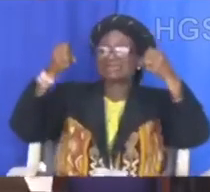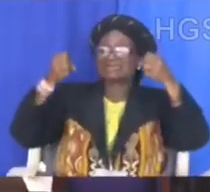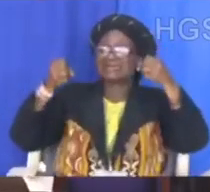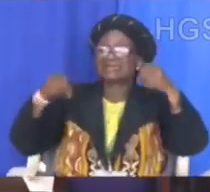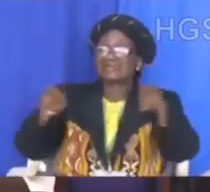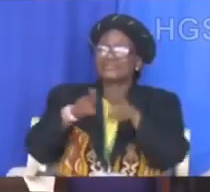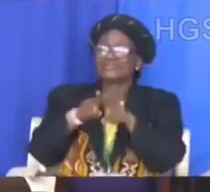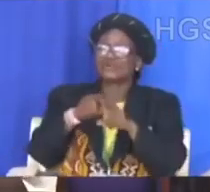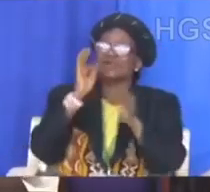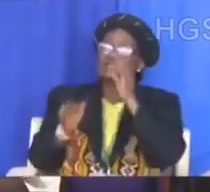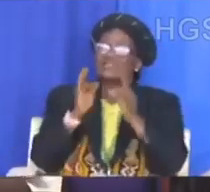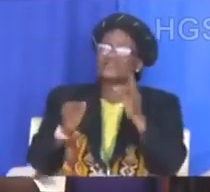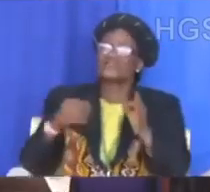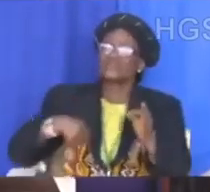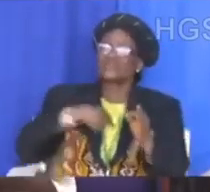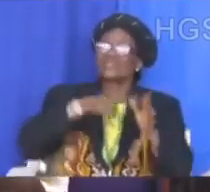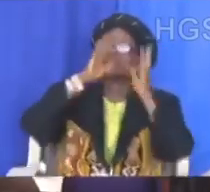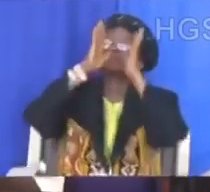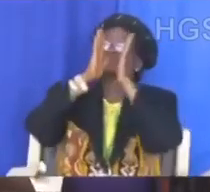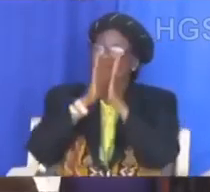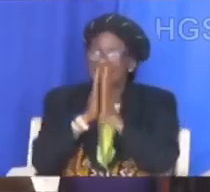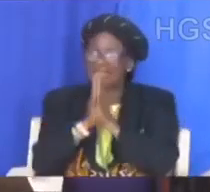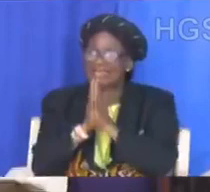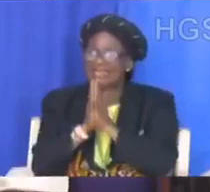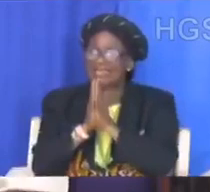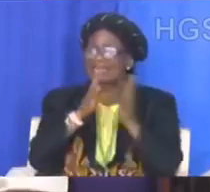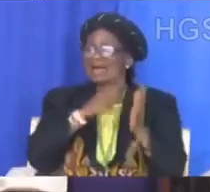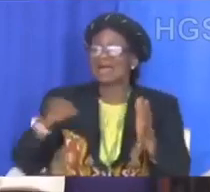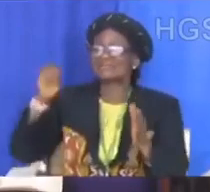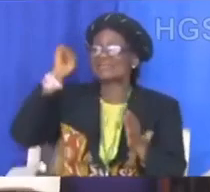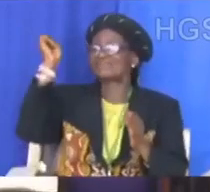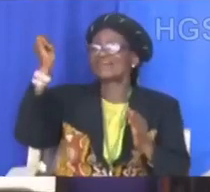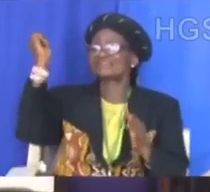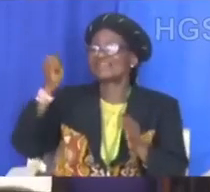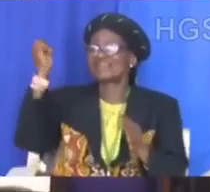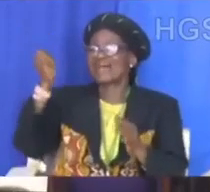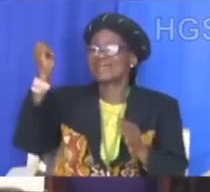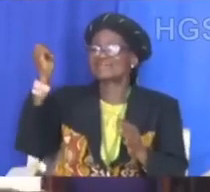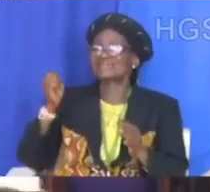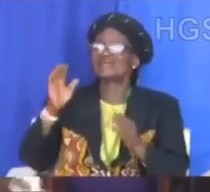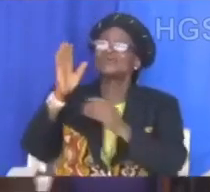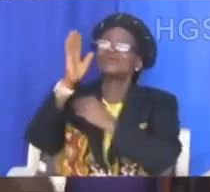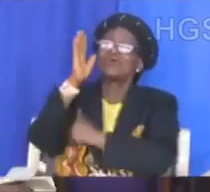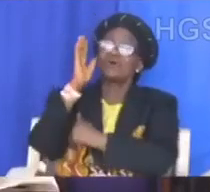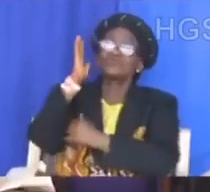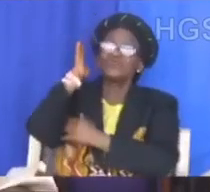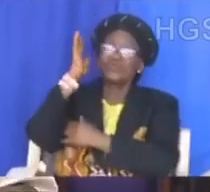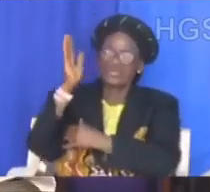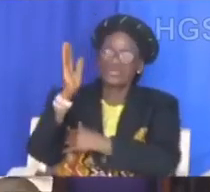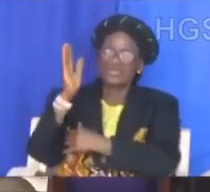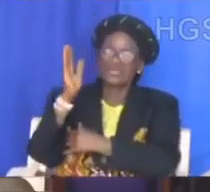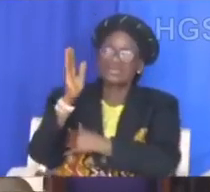evangelize rapidly, God will help. This year,